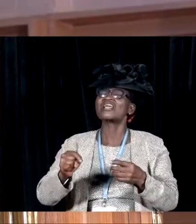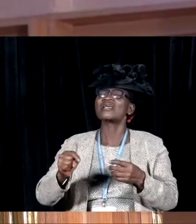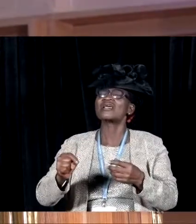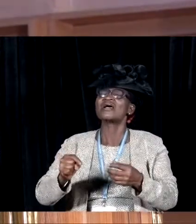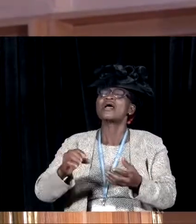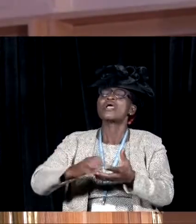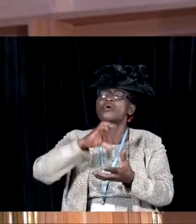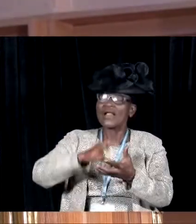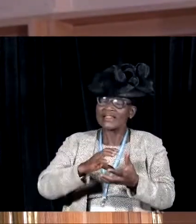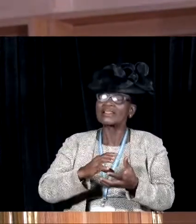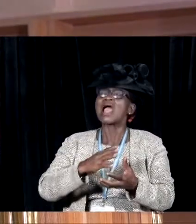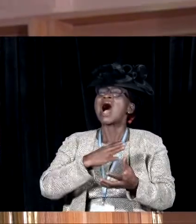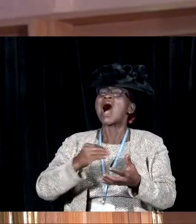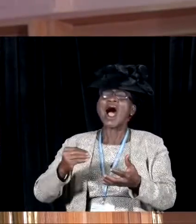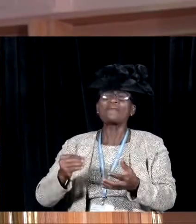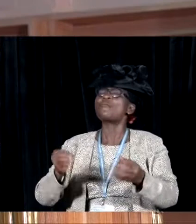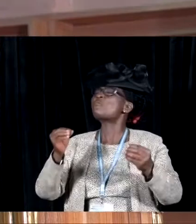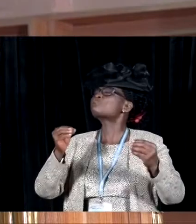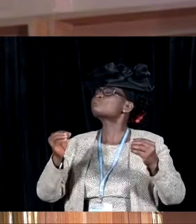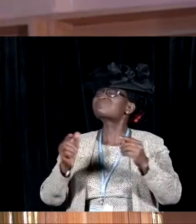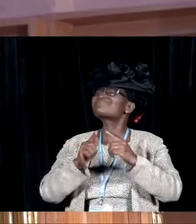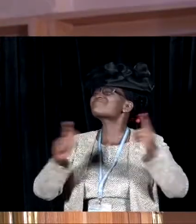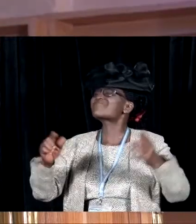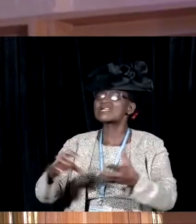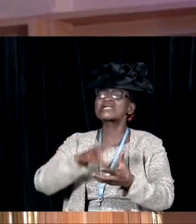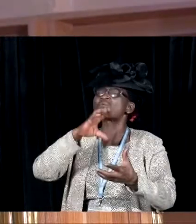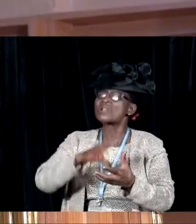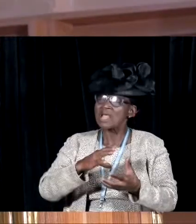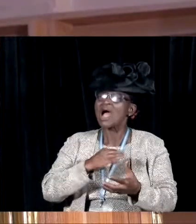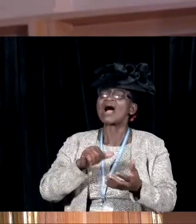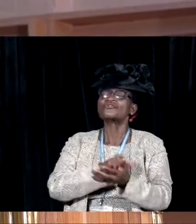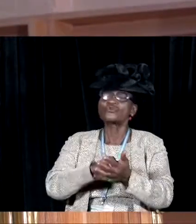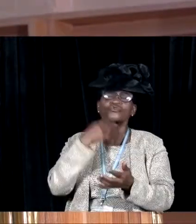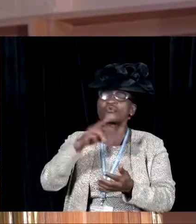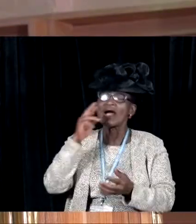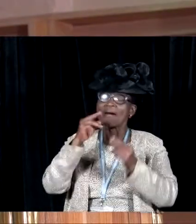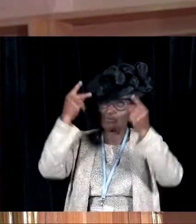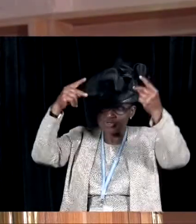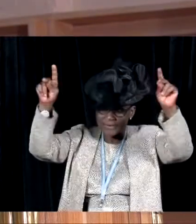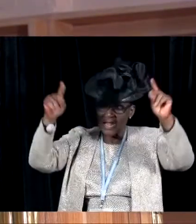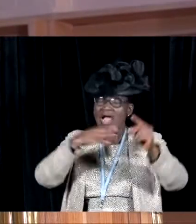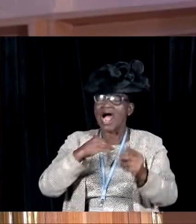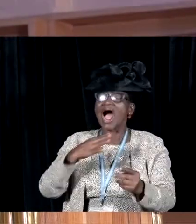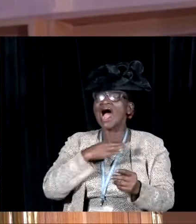wealthy, and we have those who are prosperous and those who are flourishing.